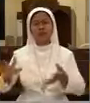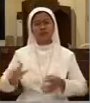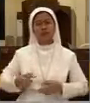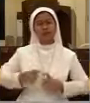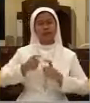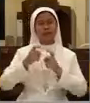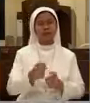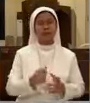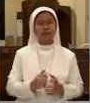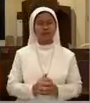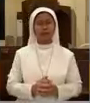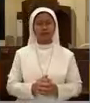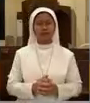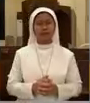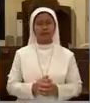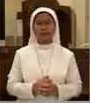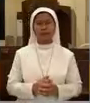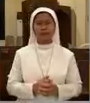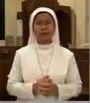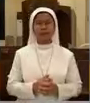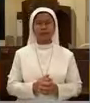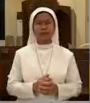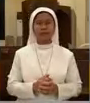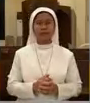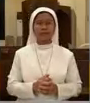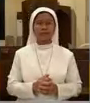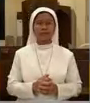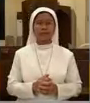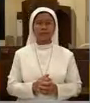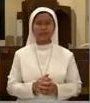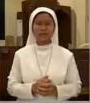proselytism. No?